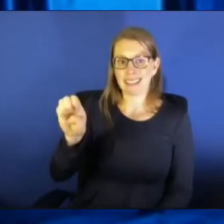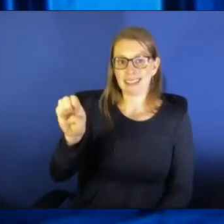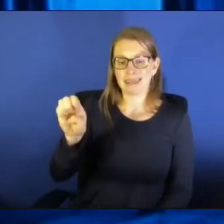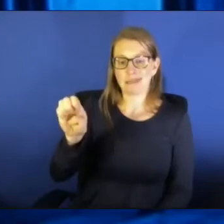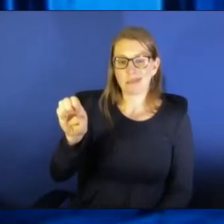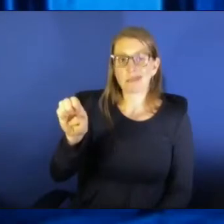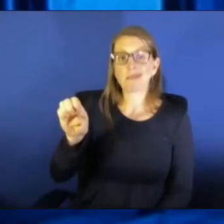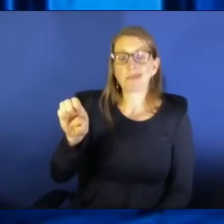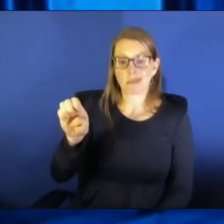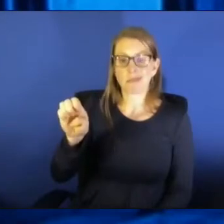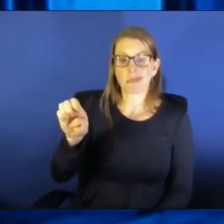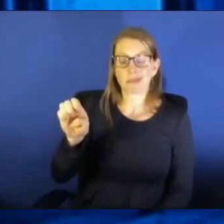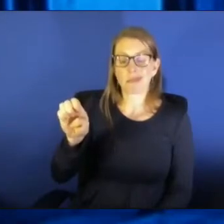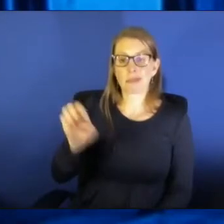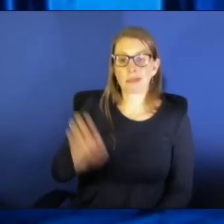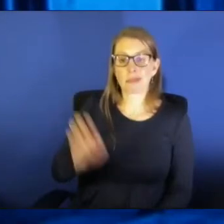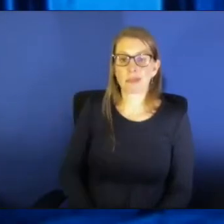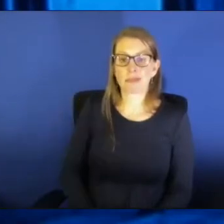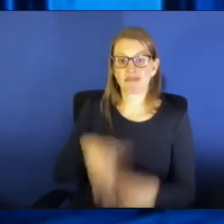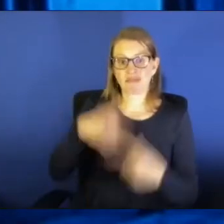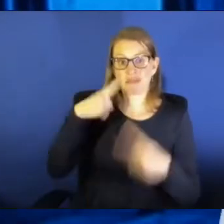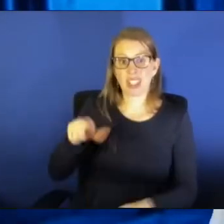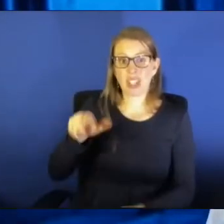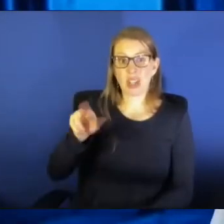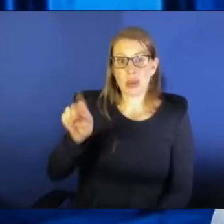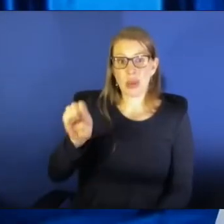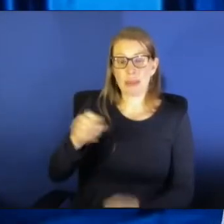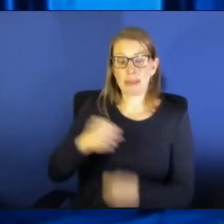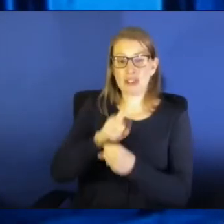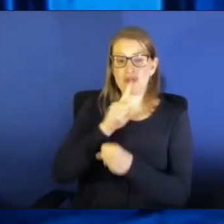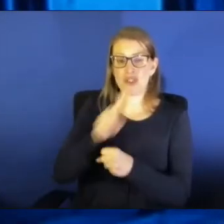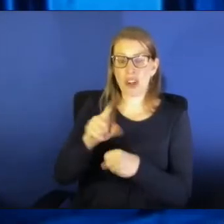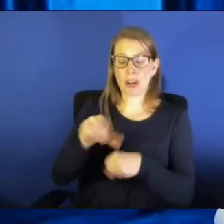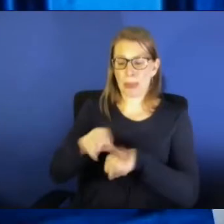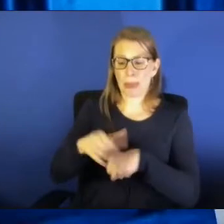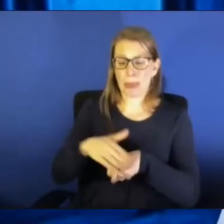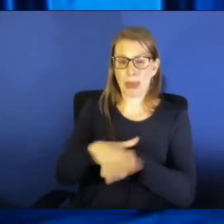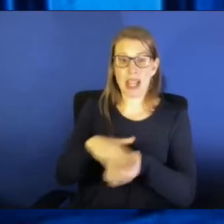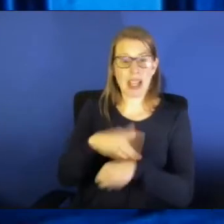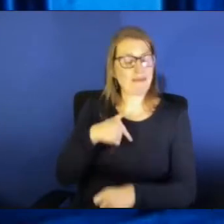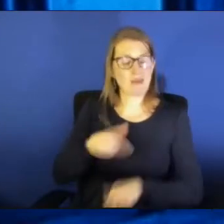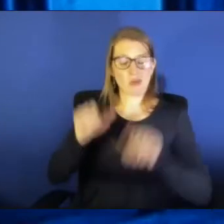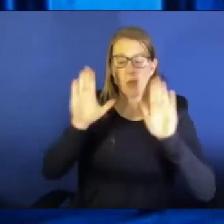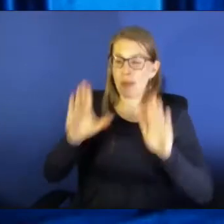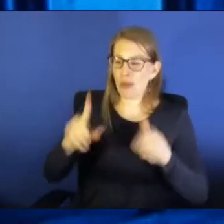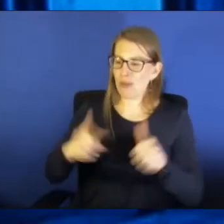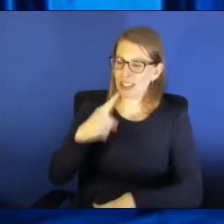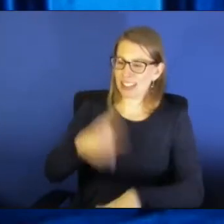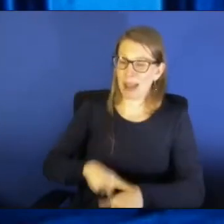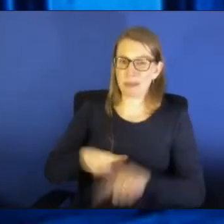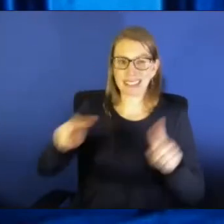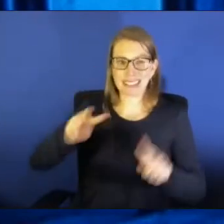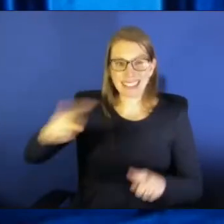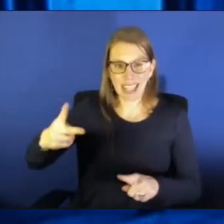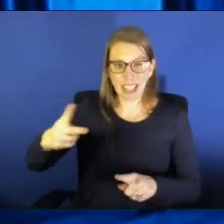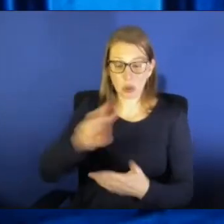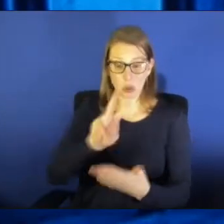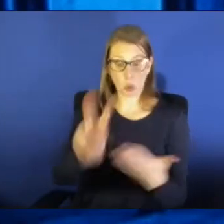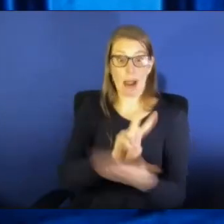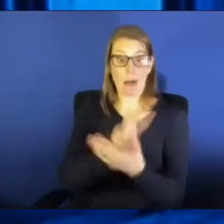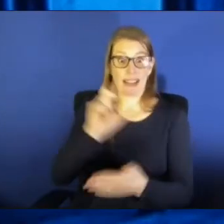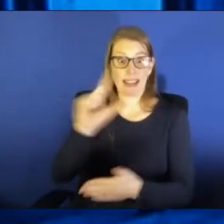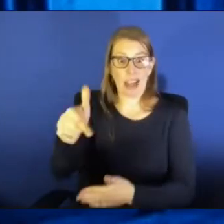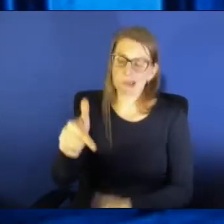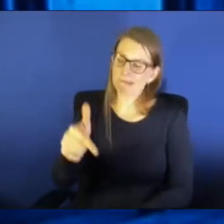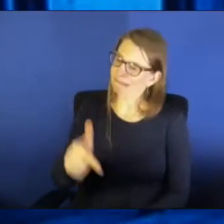Luke more in terms of make sure you reapply. I'm great with that first application, but the second one, 2 hours later, I can sometimes get